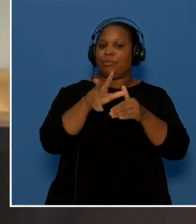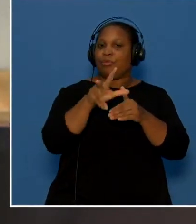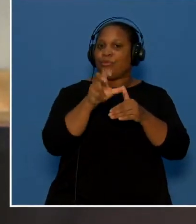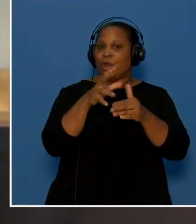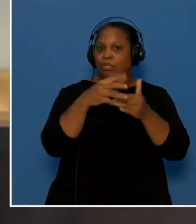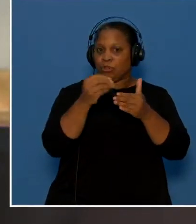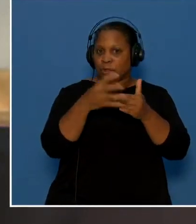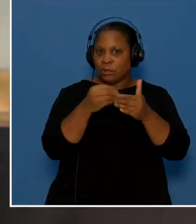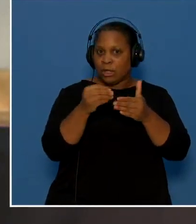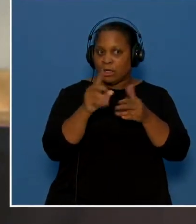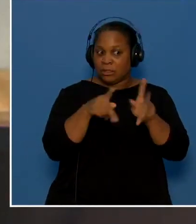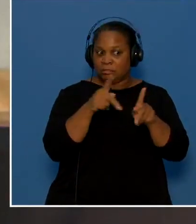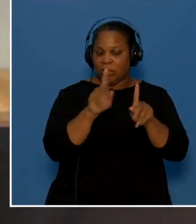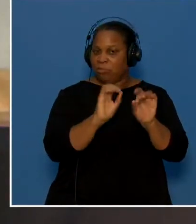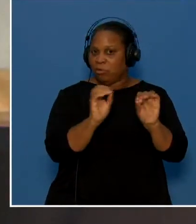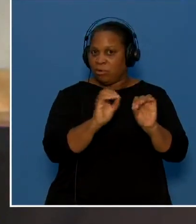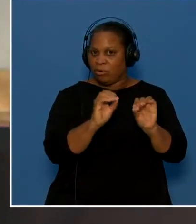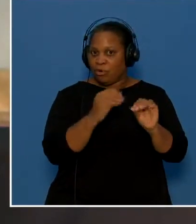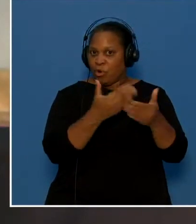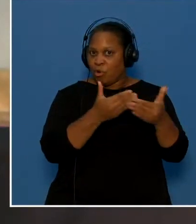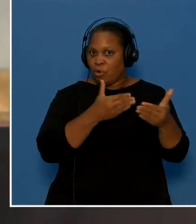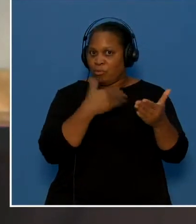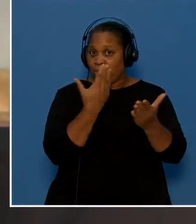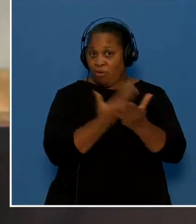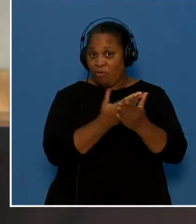persons arriving without a pre-arrival test.